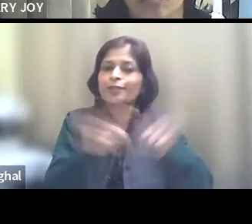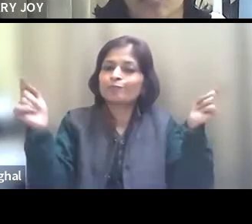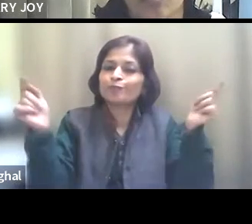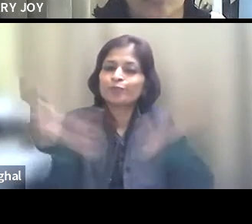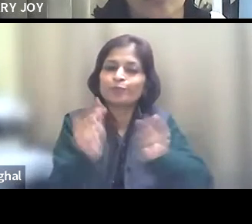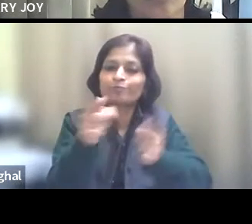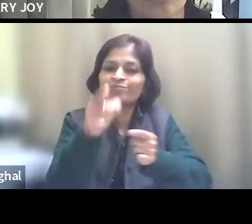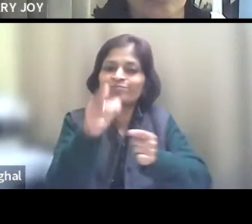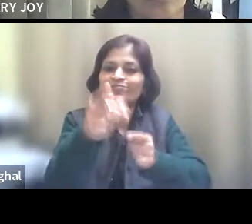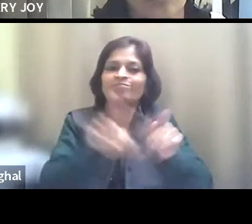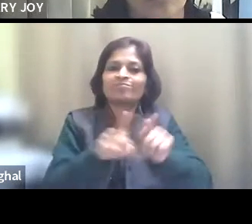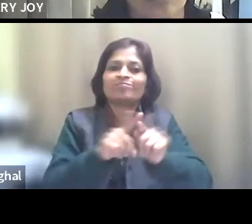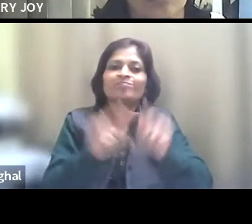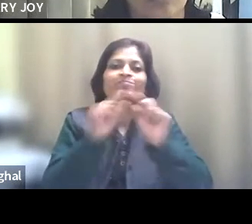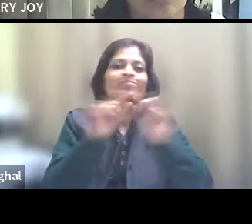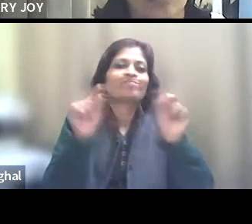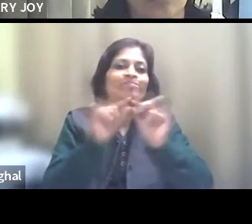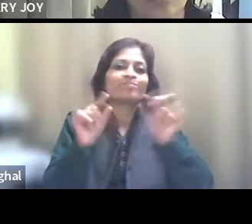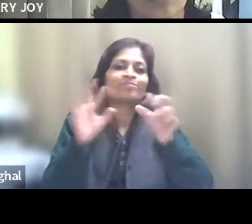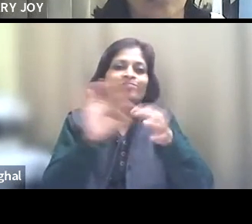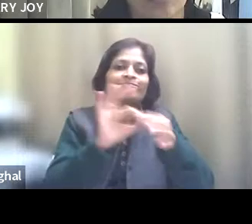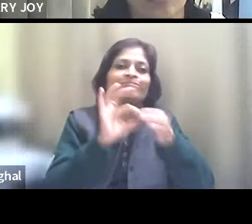of lines. I've already